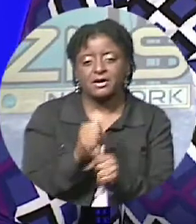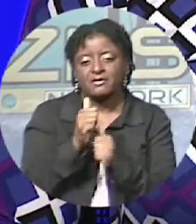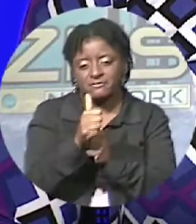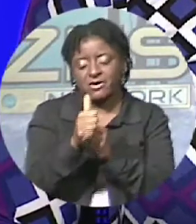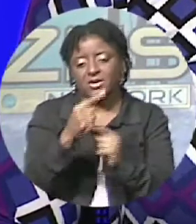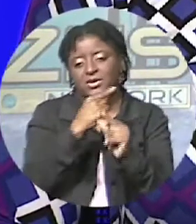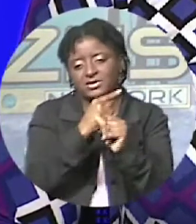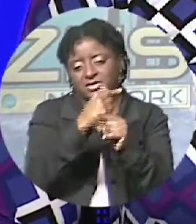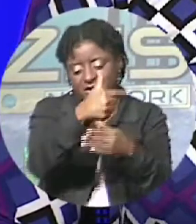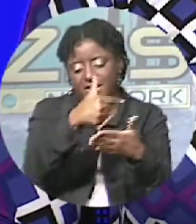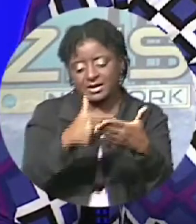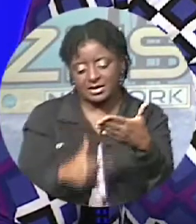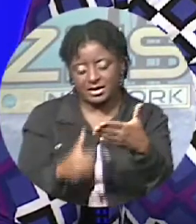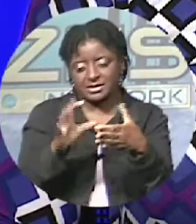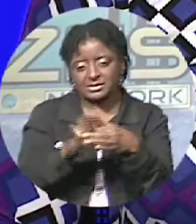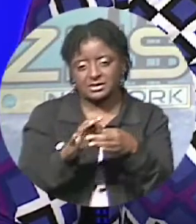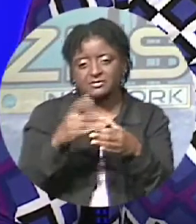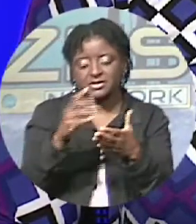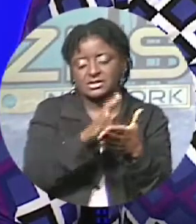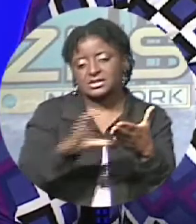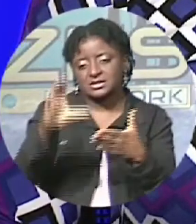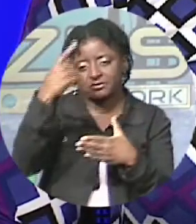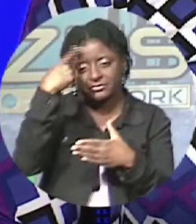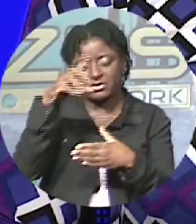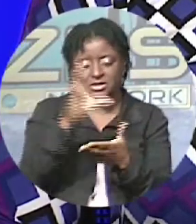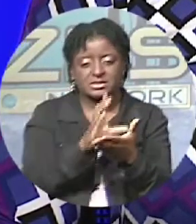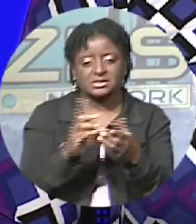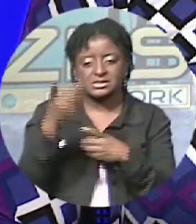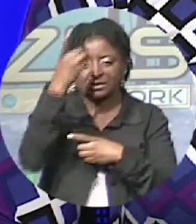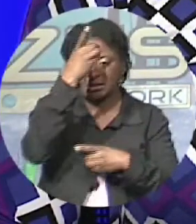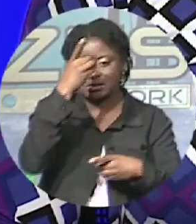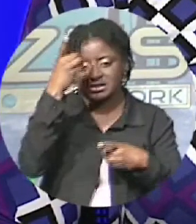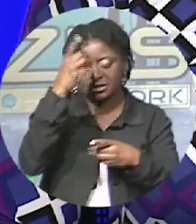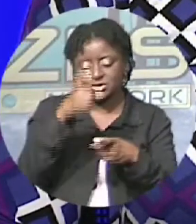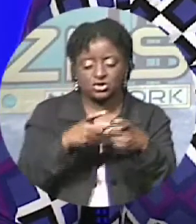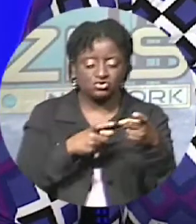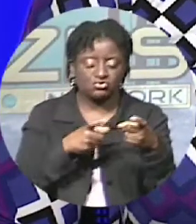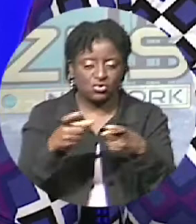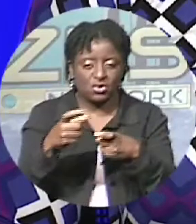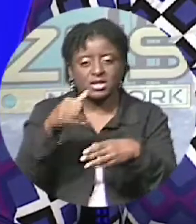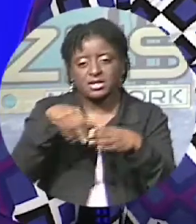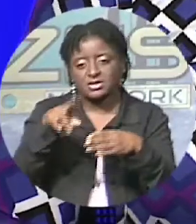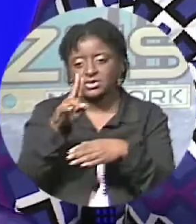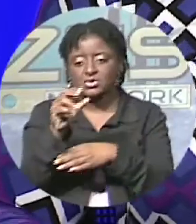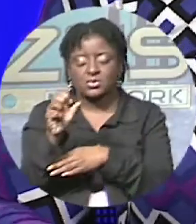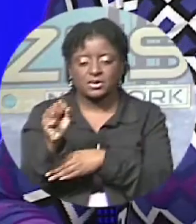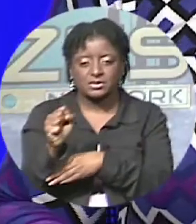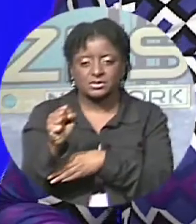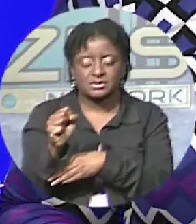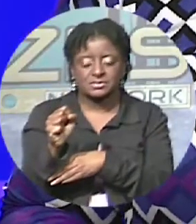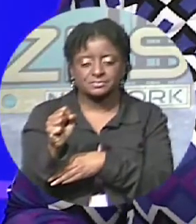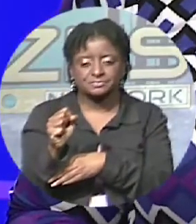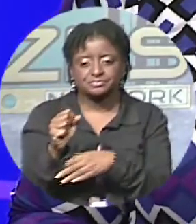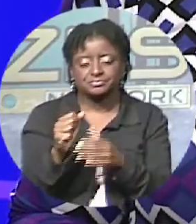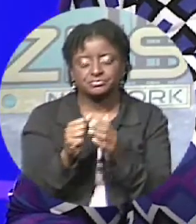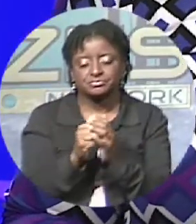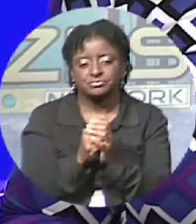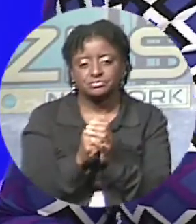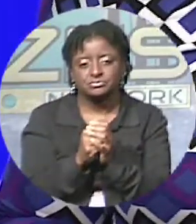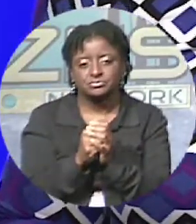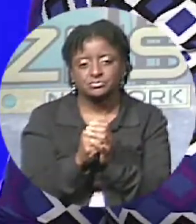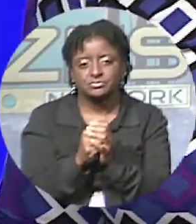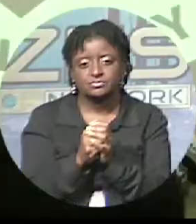States on the management of Ebola patients or any other patients who may be contagious. Our Charisma Robinson takes a